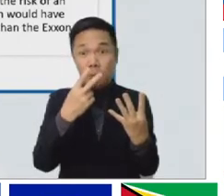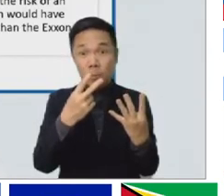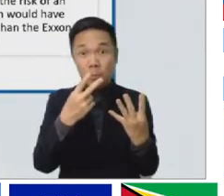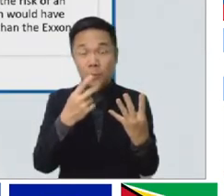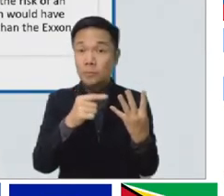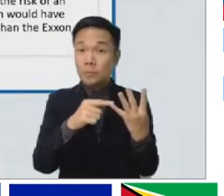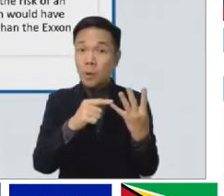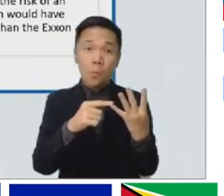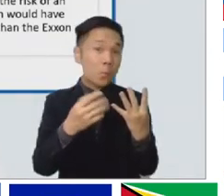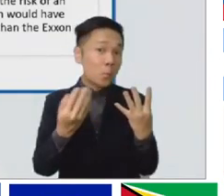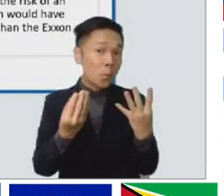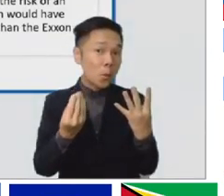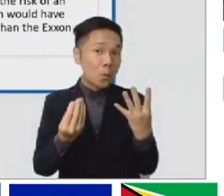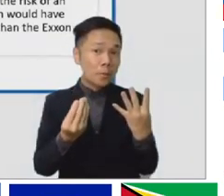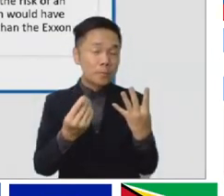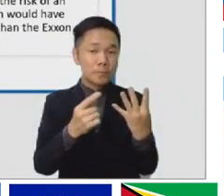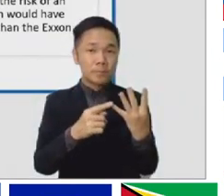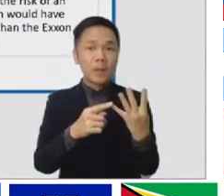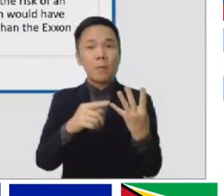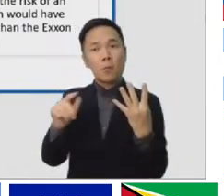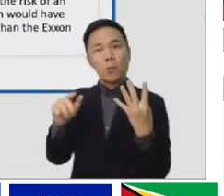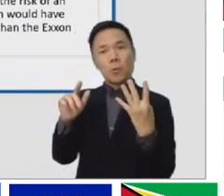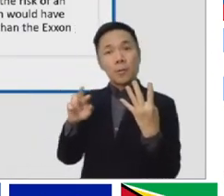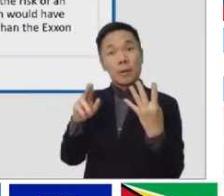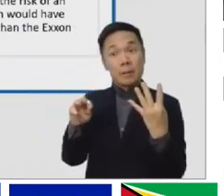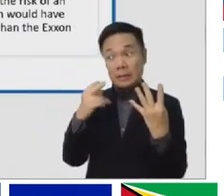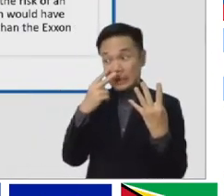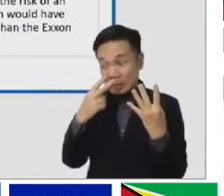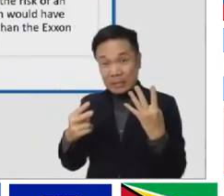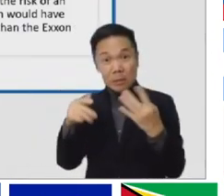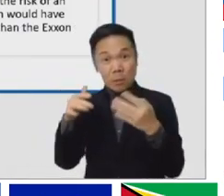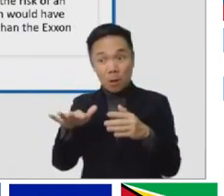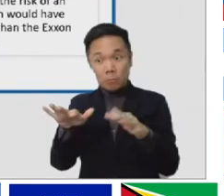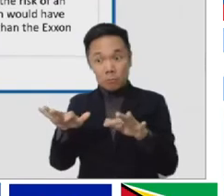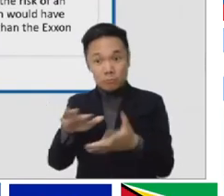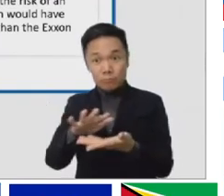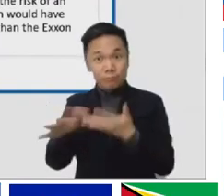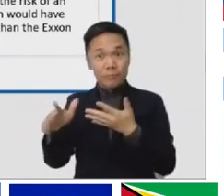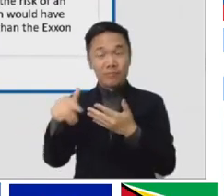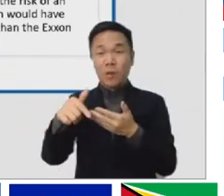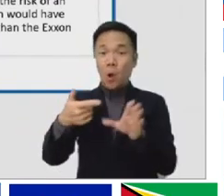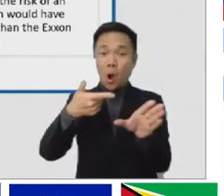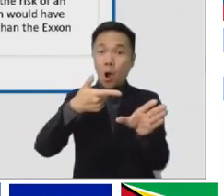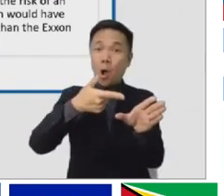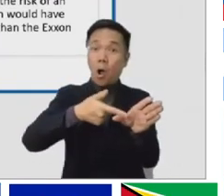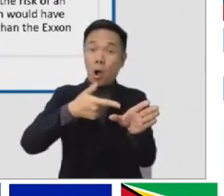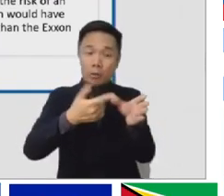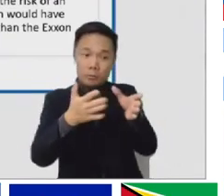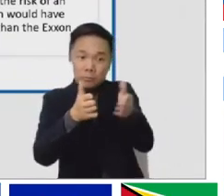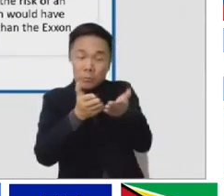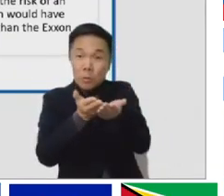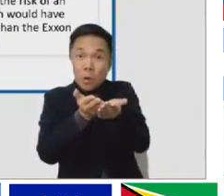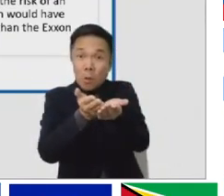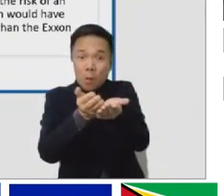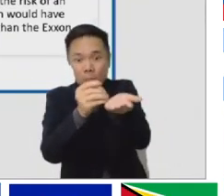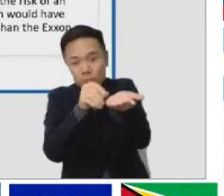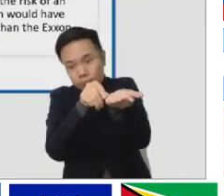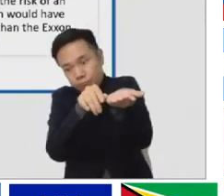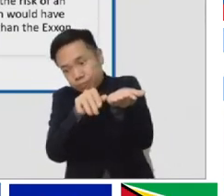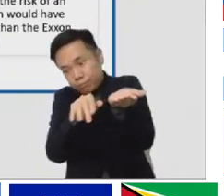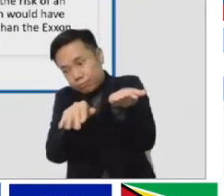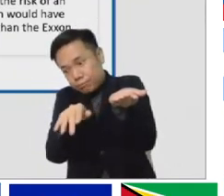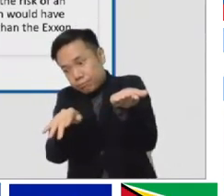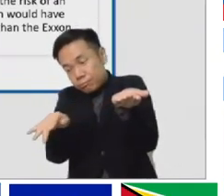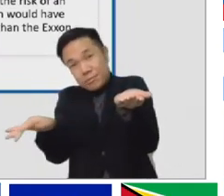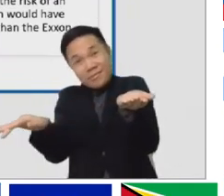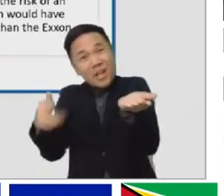issue of the Naparima listing full of oil. And it gives you an idea of the reason